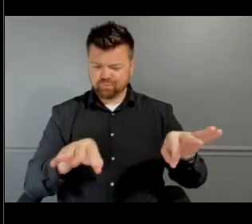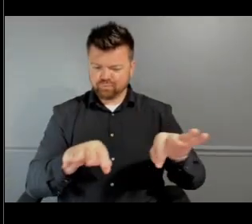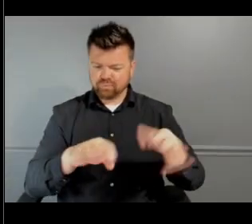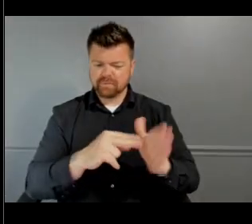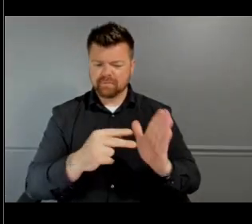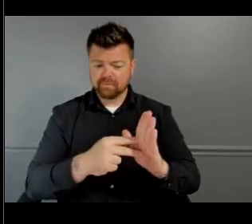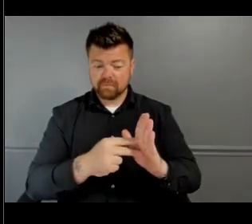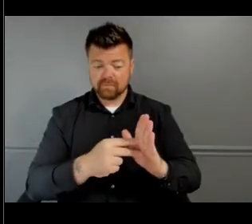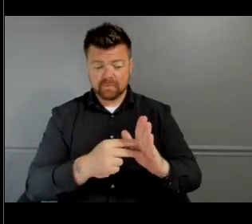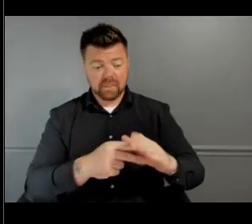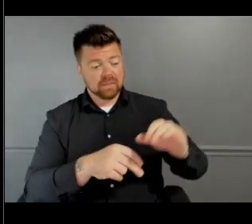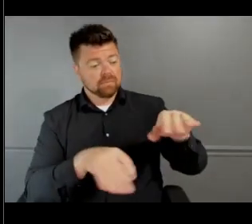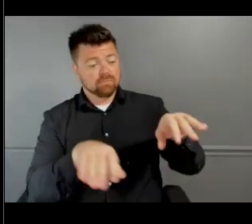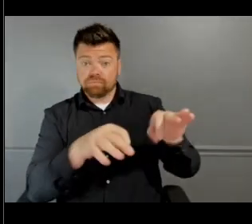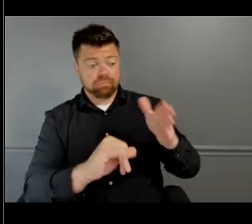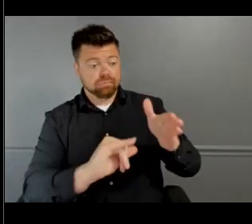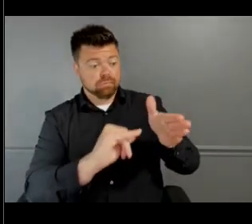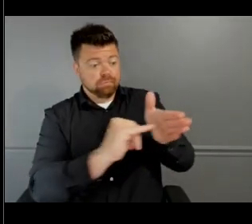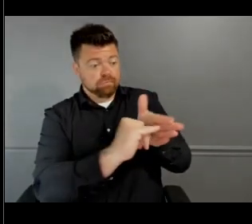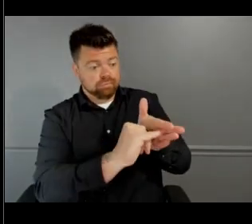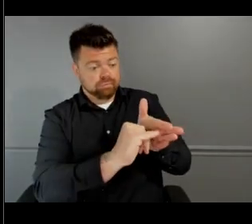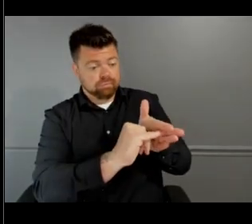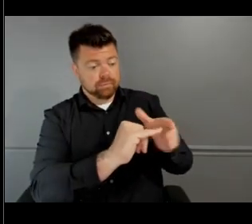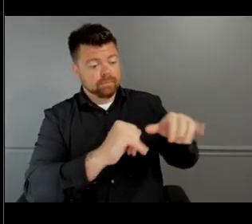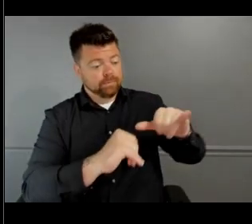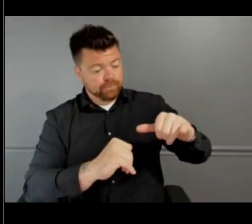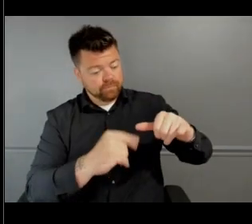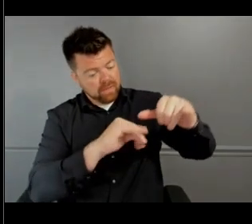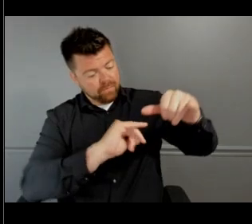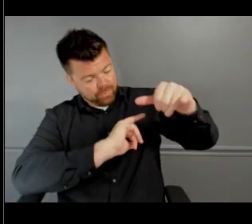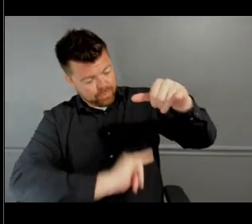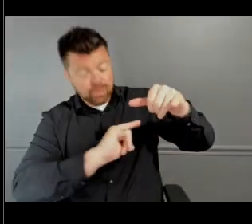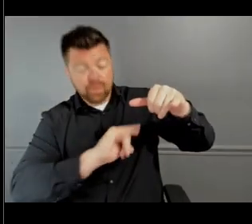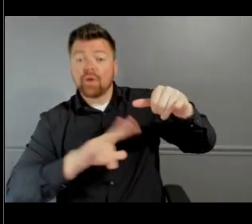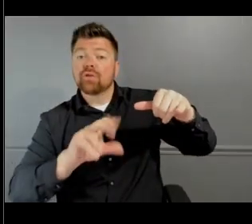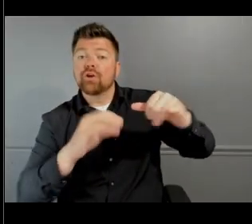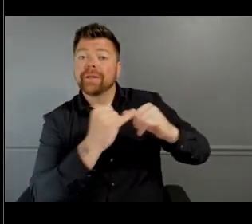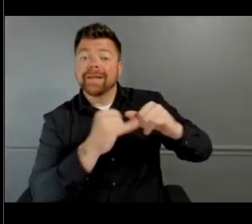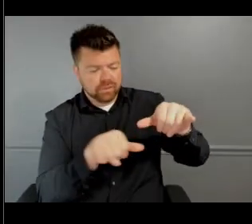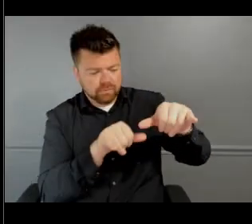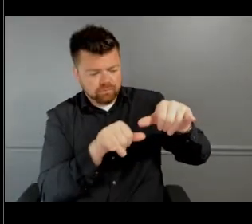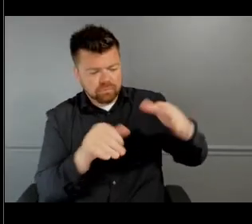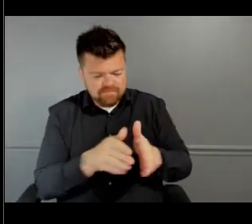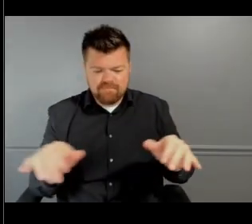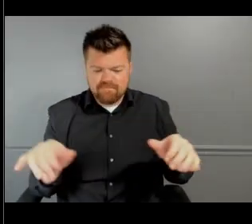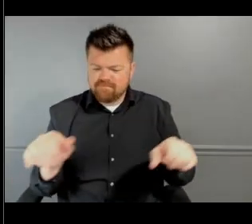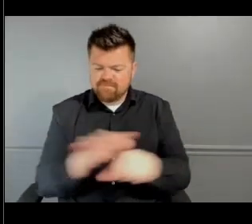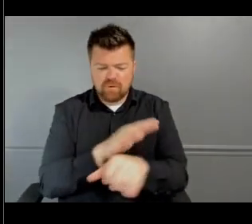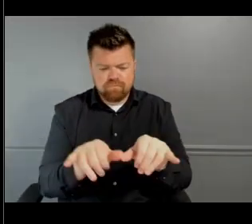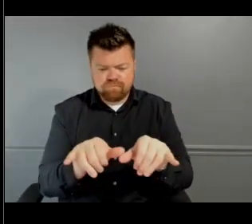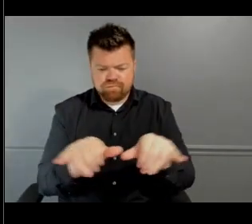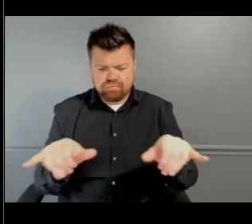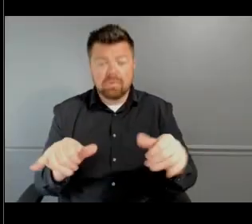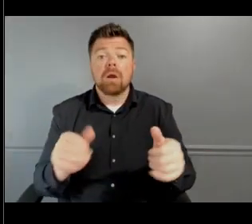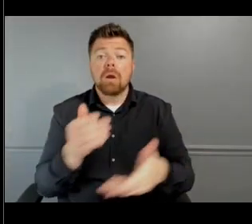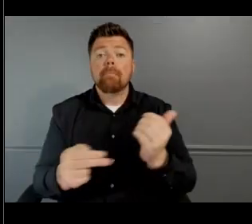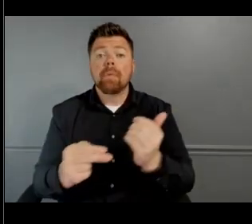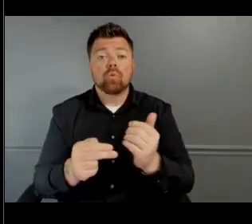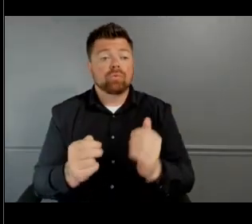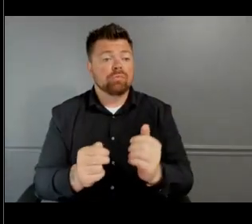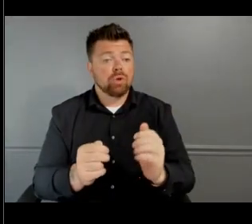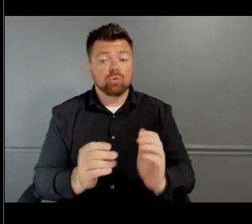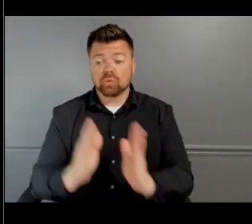30 inches above the floor and extends the full width of both side walls and the